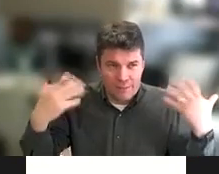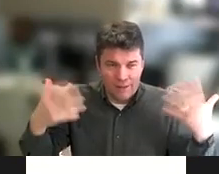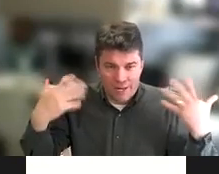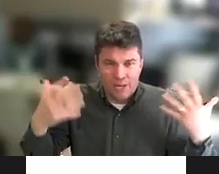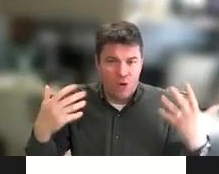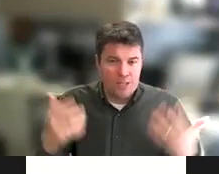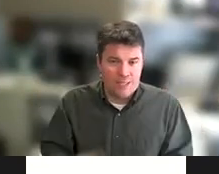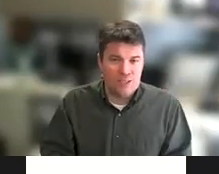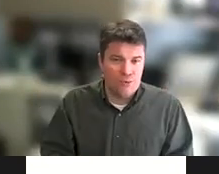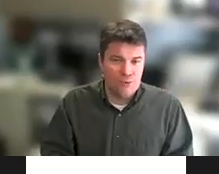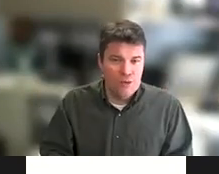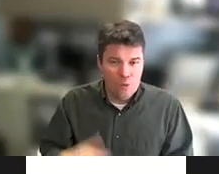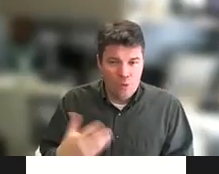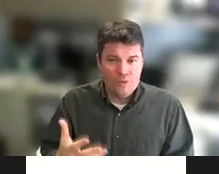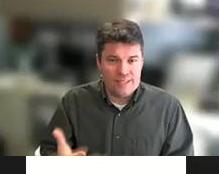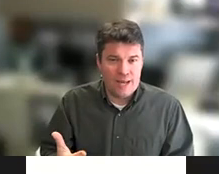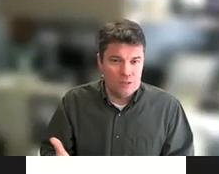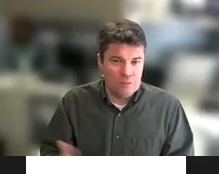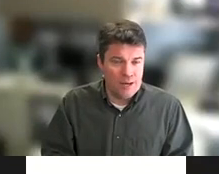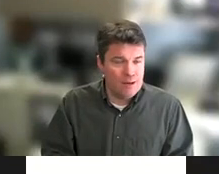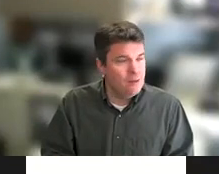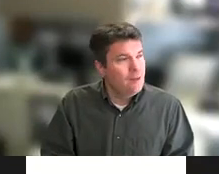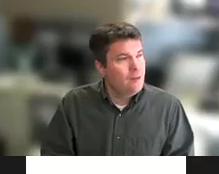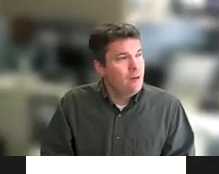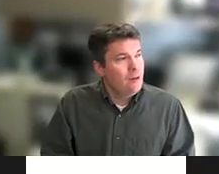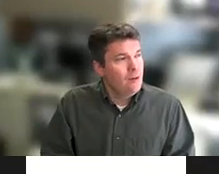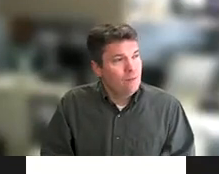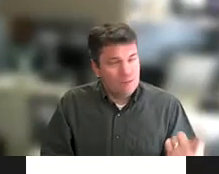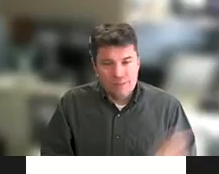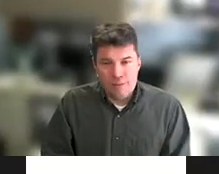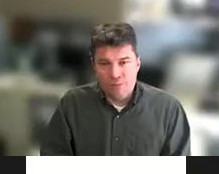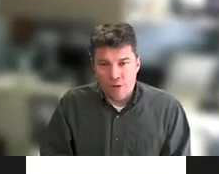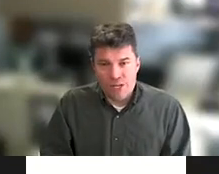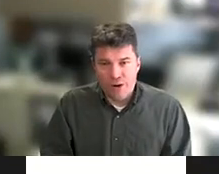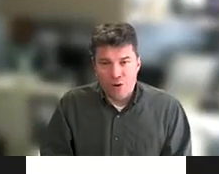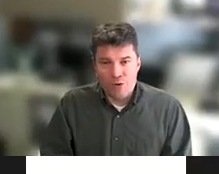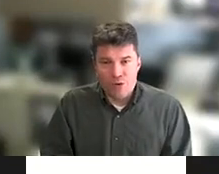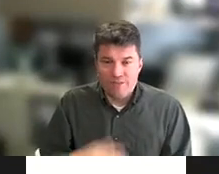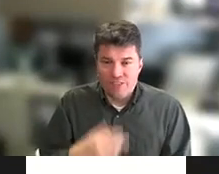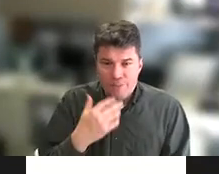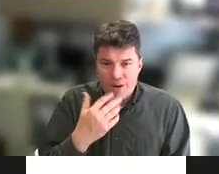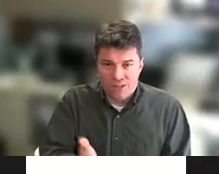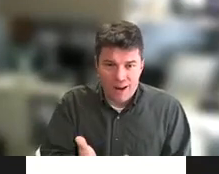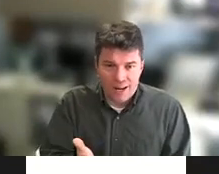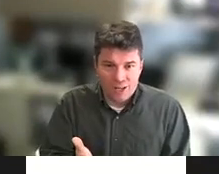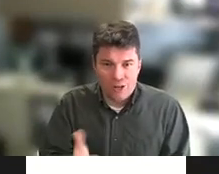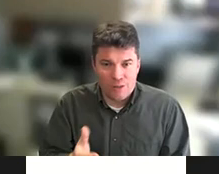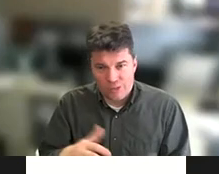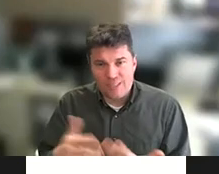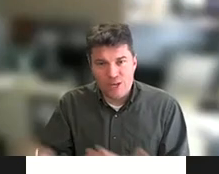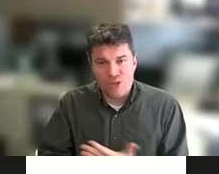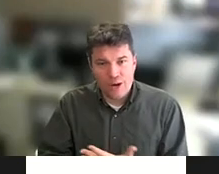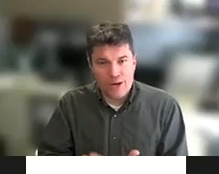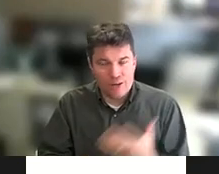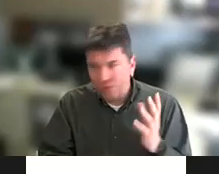the inability to process what the sounds mean. And same with voice carryover. If the speech is not clear,